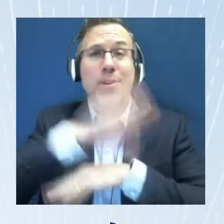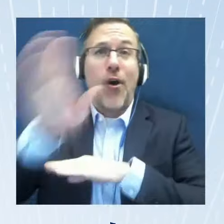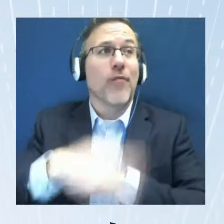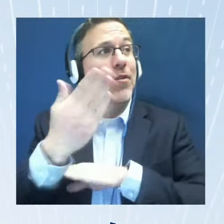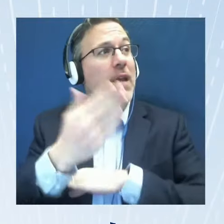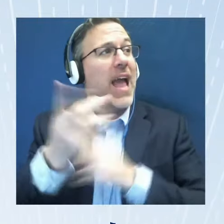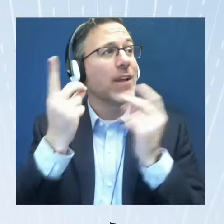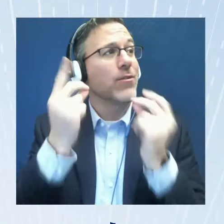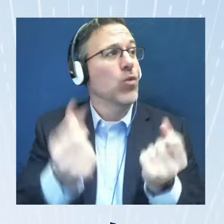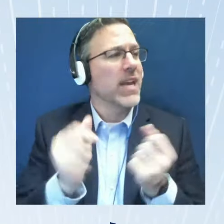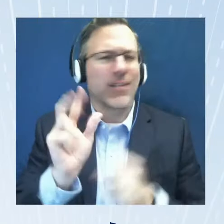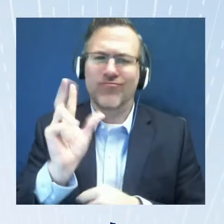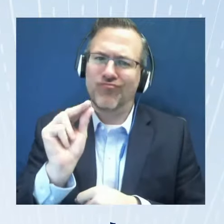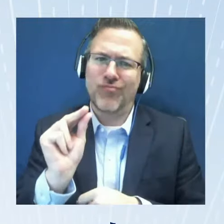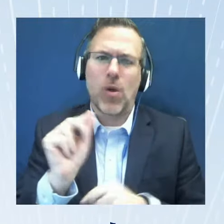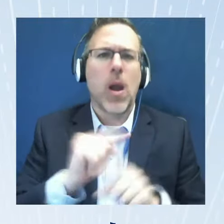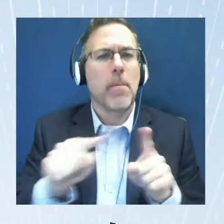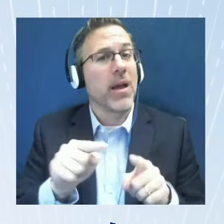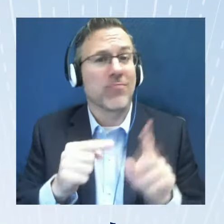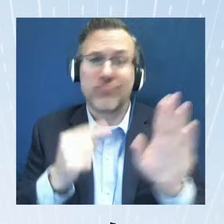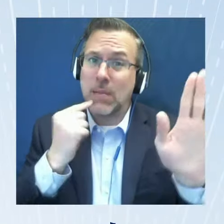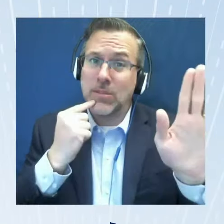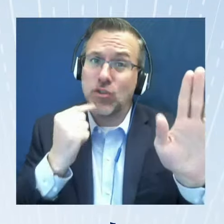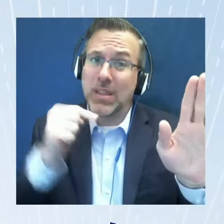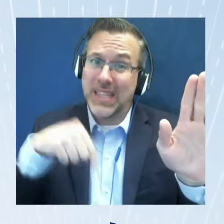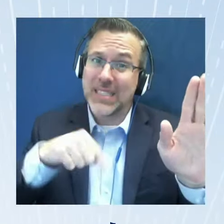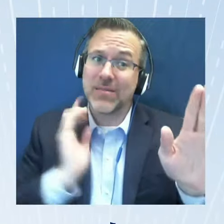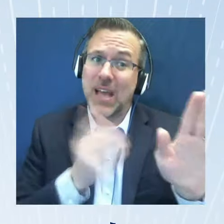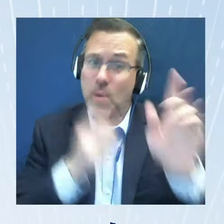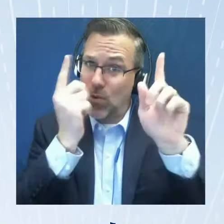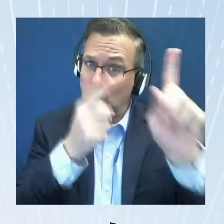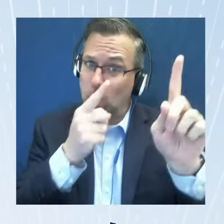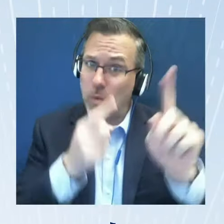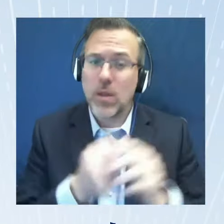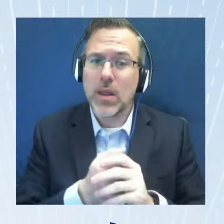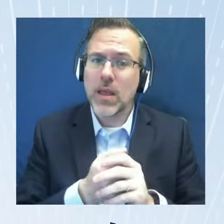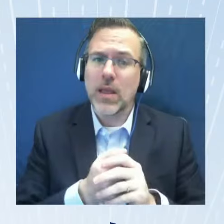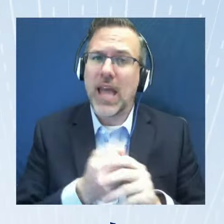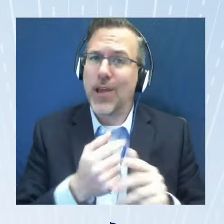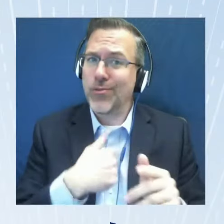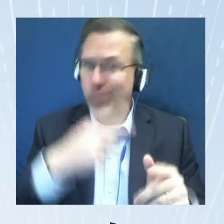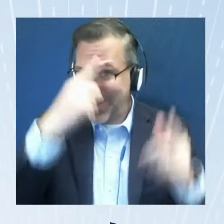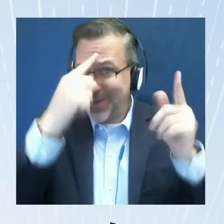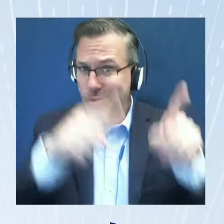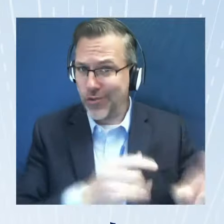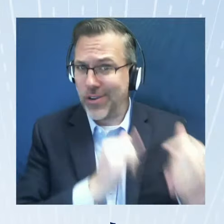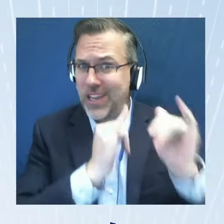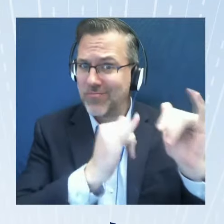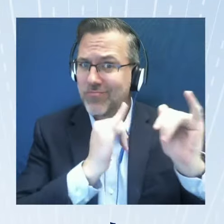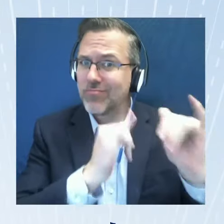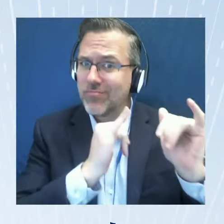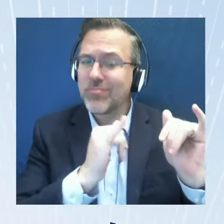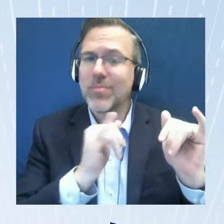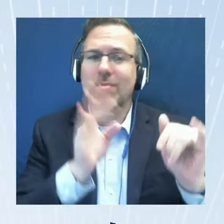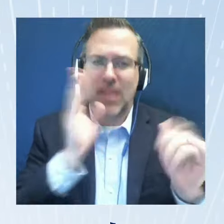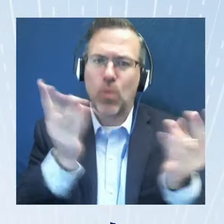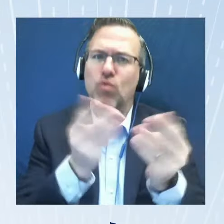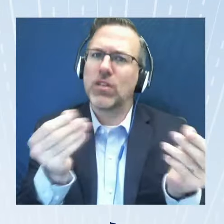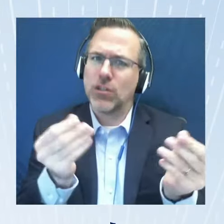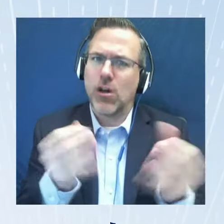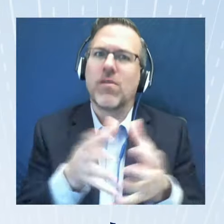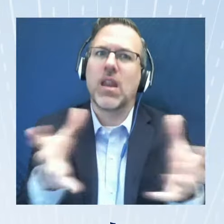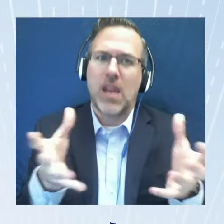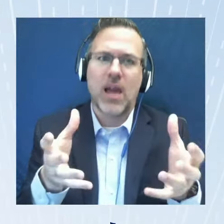that we view that as a goal that we are working toward and share that vision that it is the ultimate way to resolve so many of these challenges